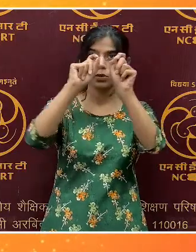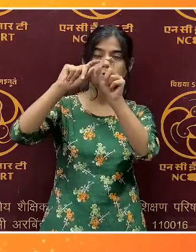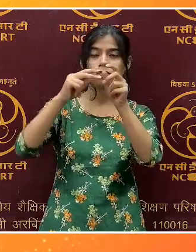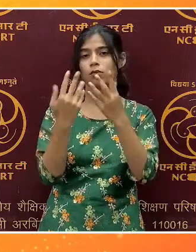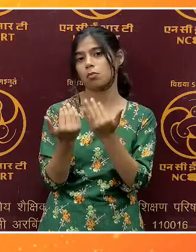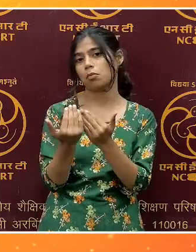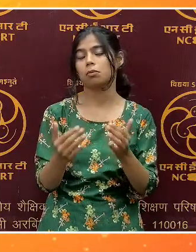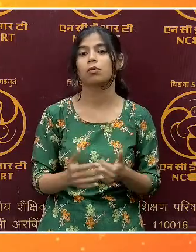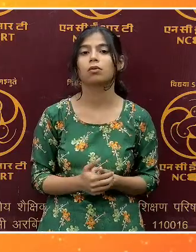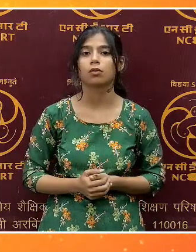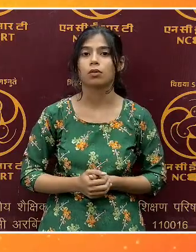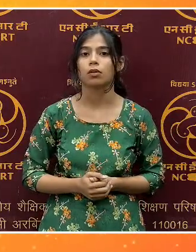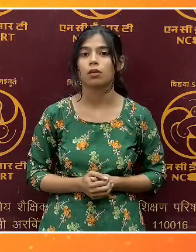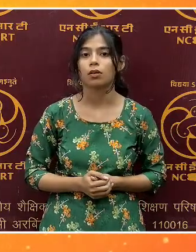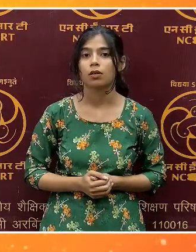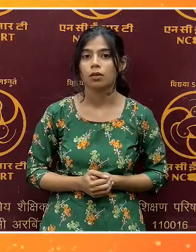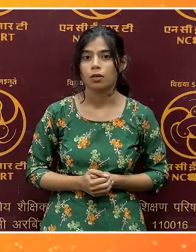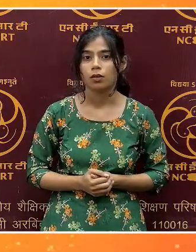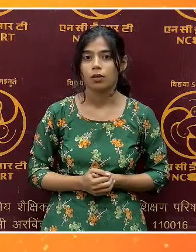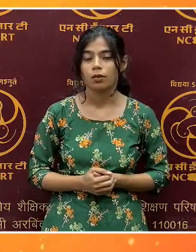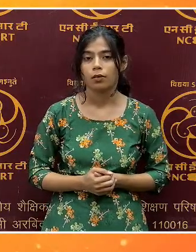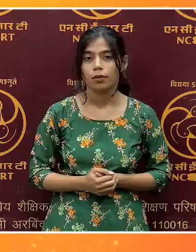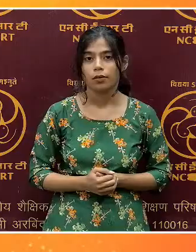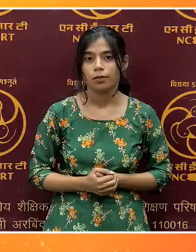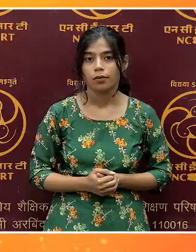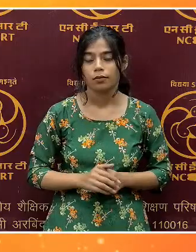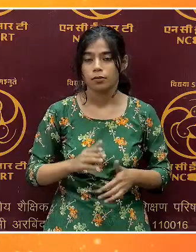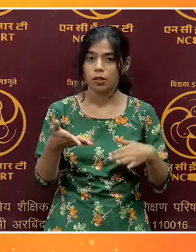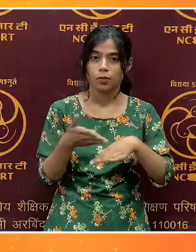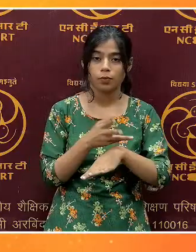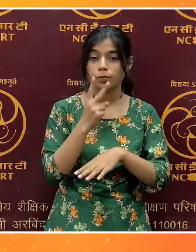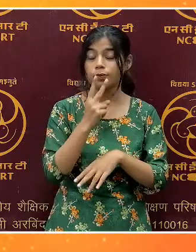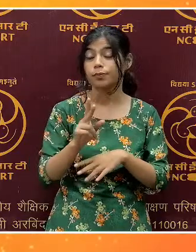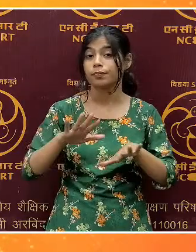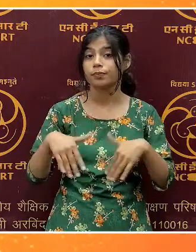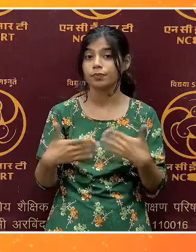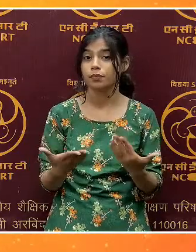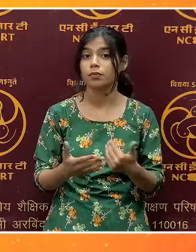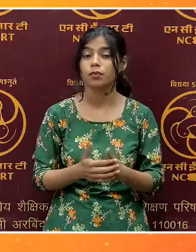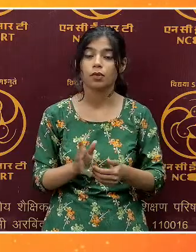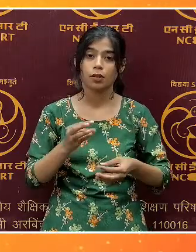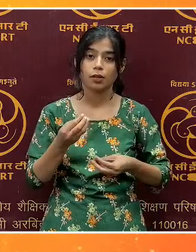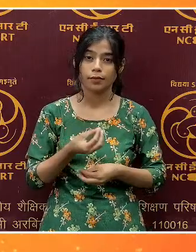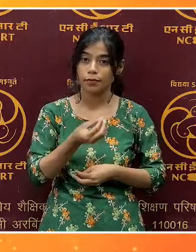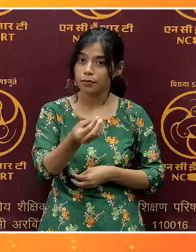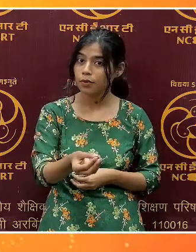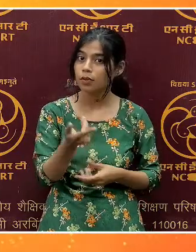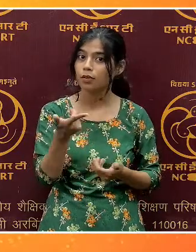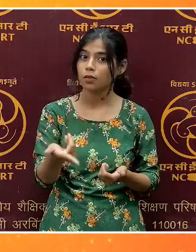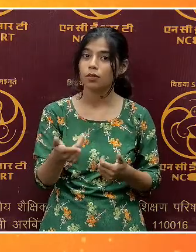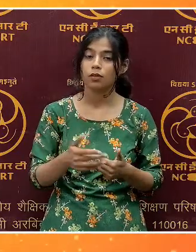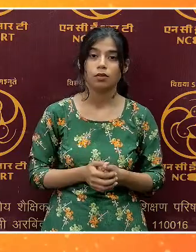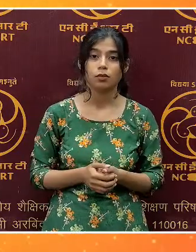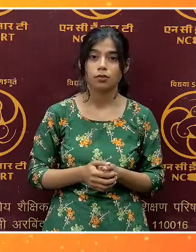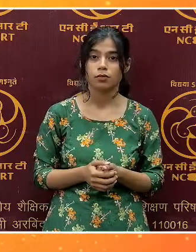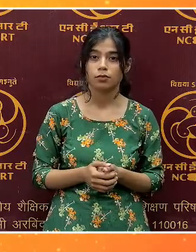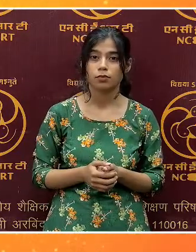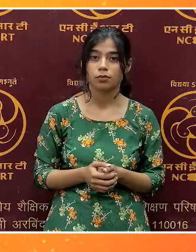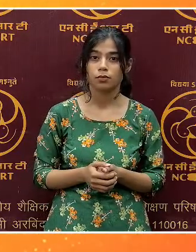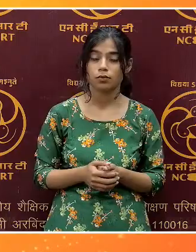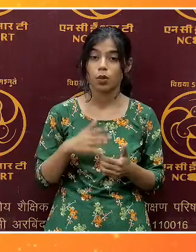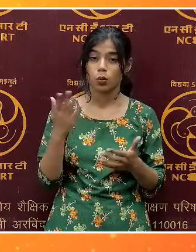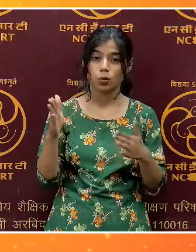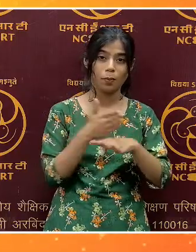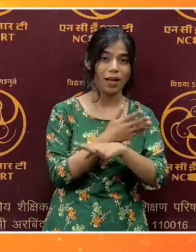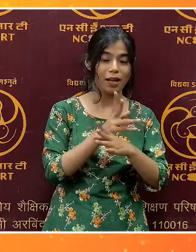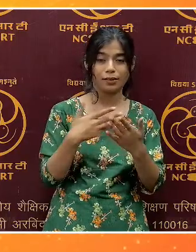try these problems and visit them later. This will give you sort of revisit into what we have studied